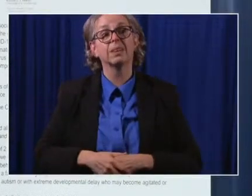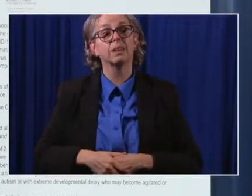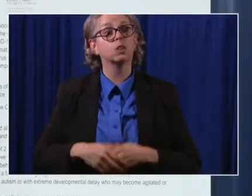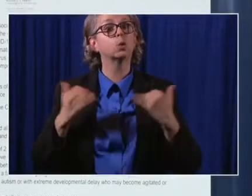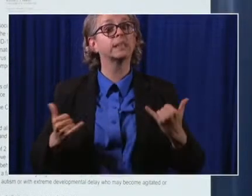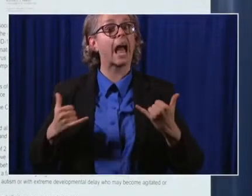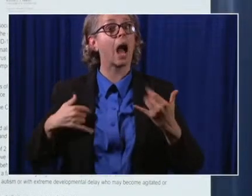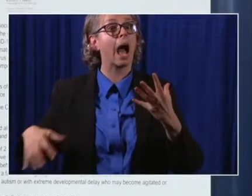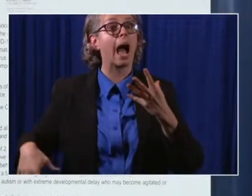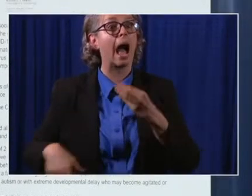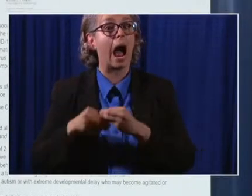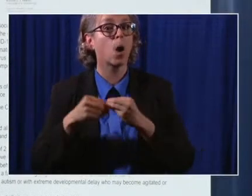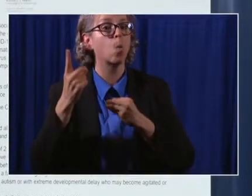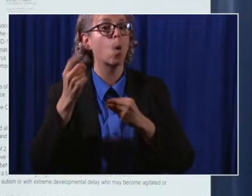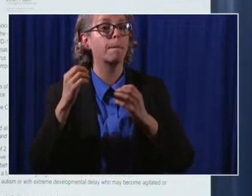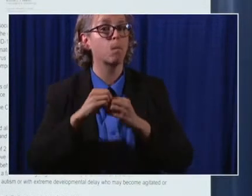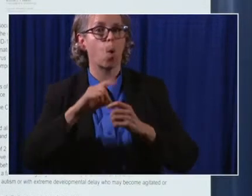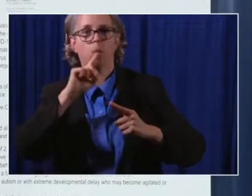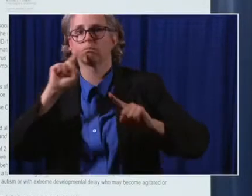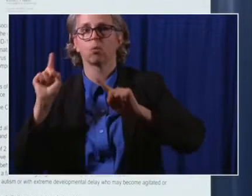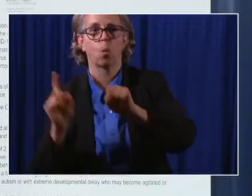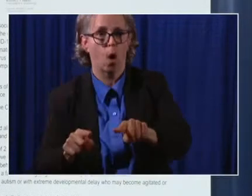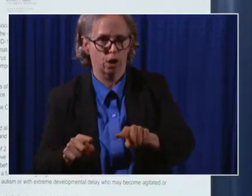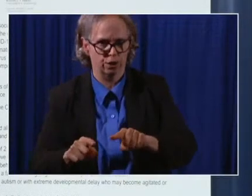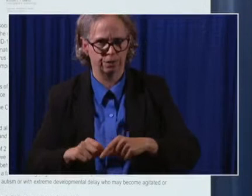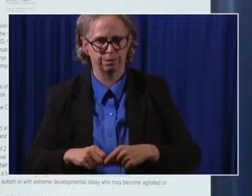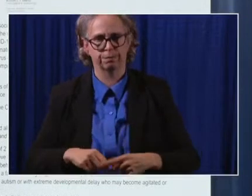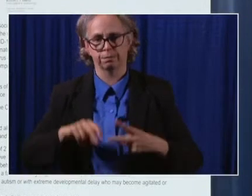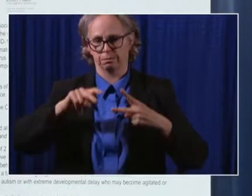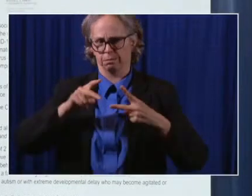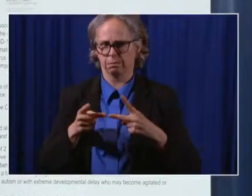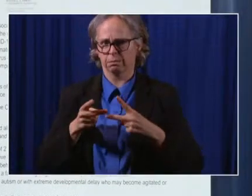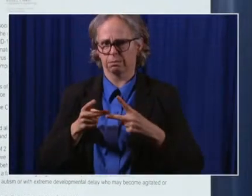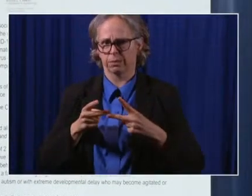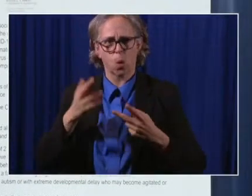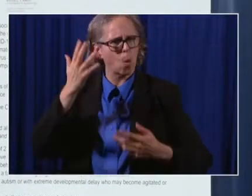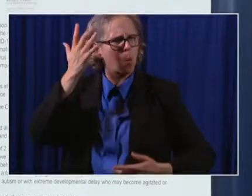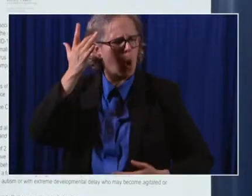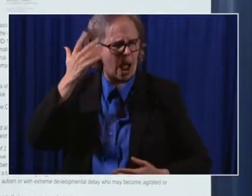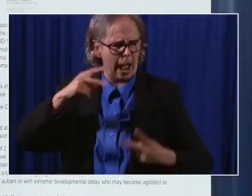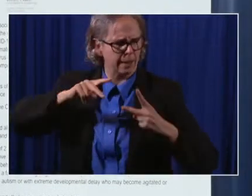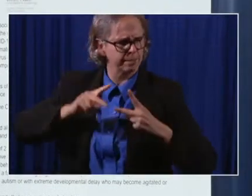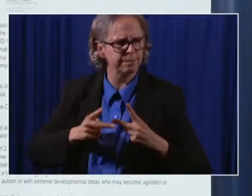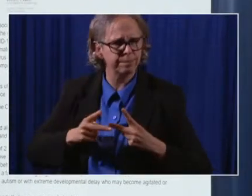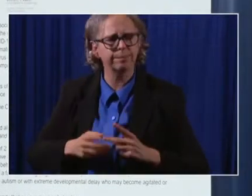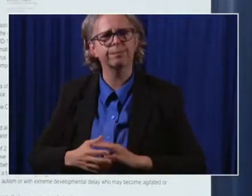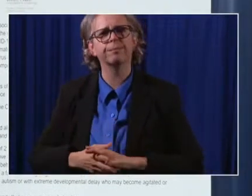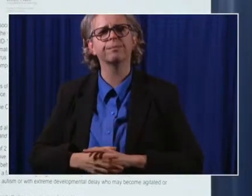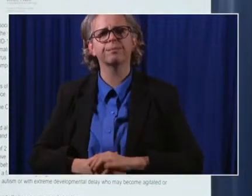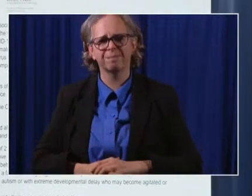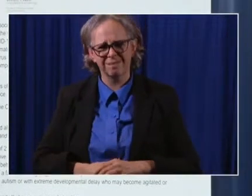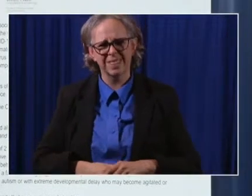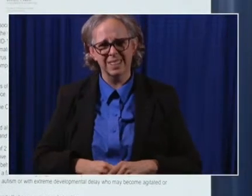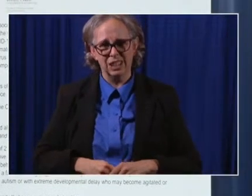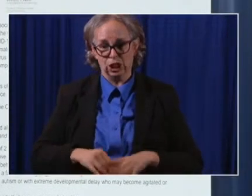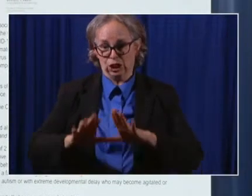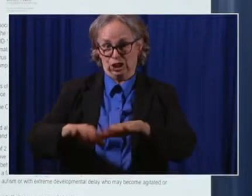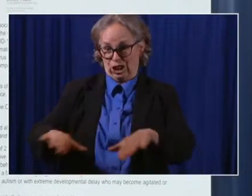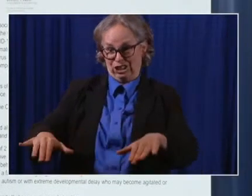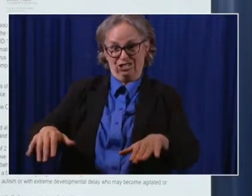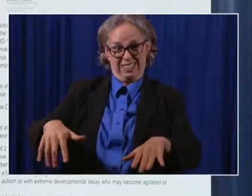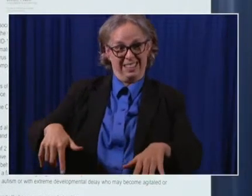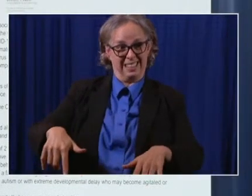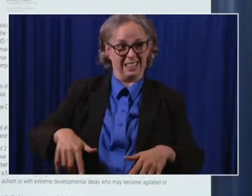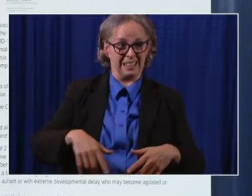and we're doing it to frankly give our children, our teachers, the